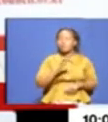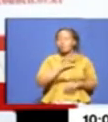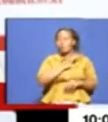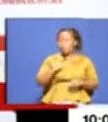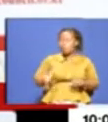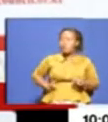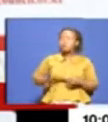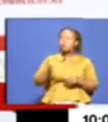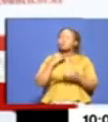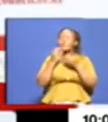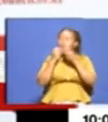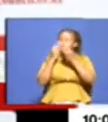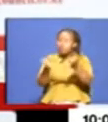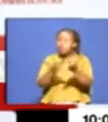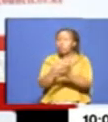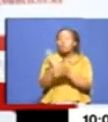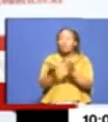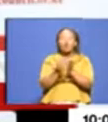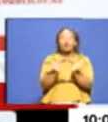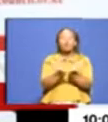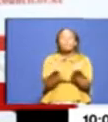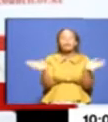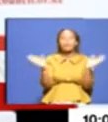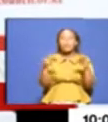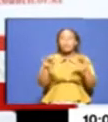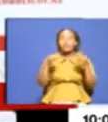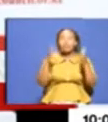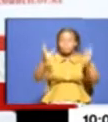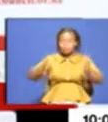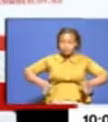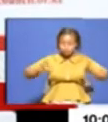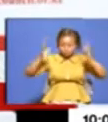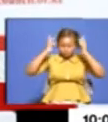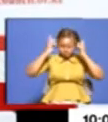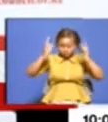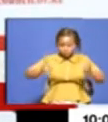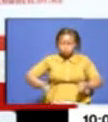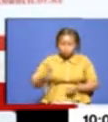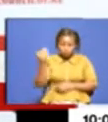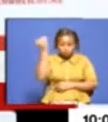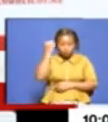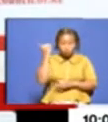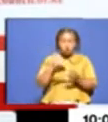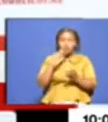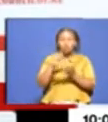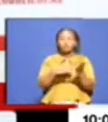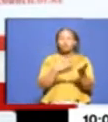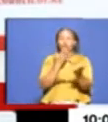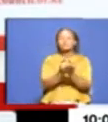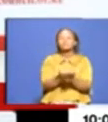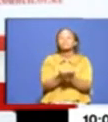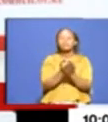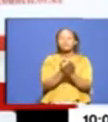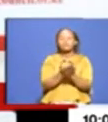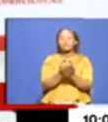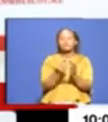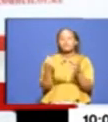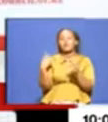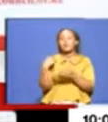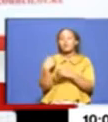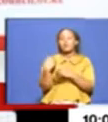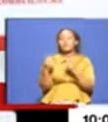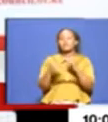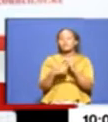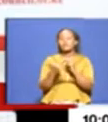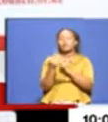public officers of the decision of the Court of Appeals case at Nyeri Civil Application Number 62 of